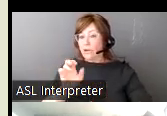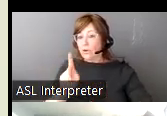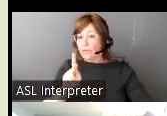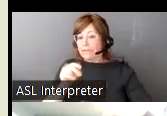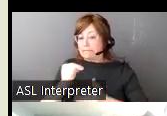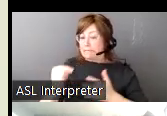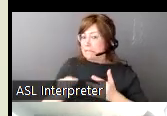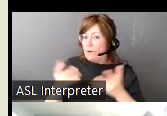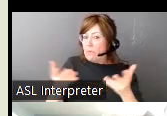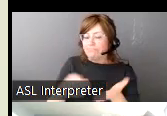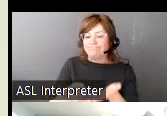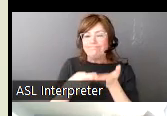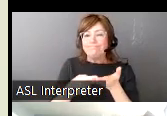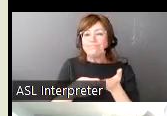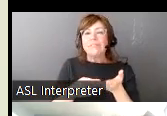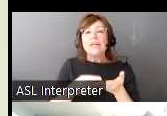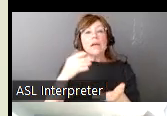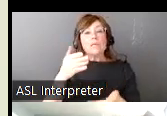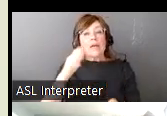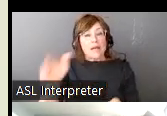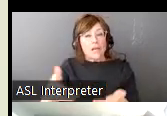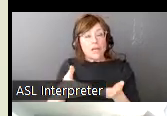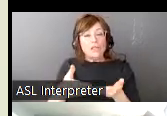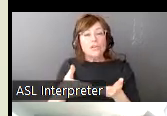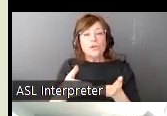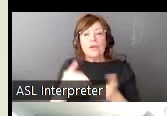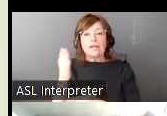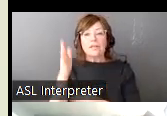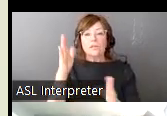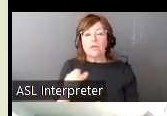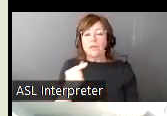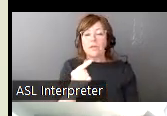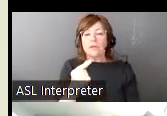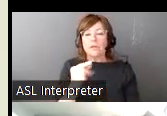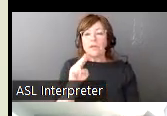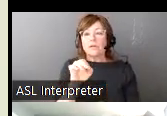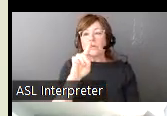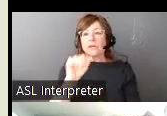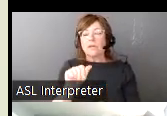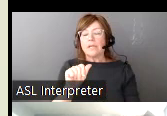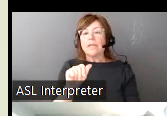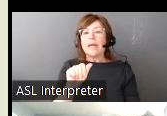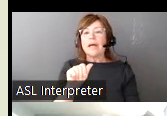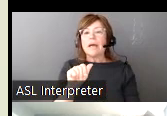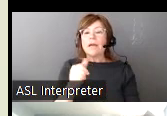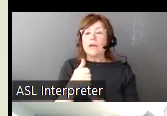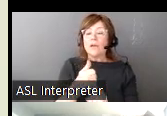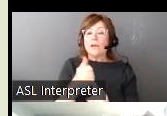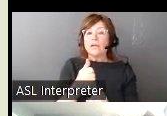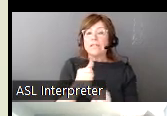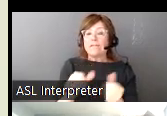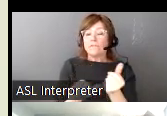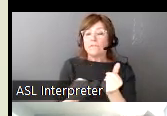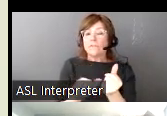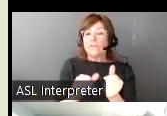introduce our distinguished speakers for today. Guida is an associate professor in the sociology department and a member